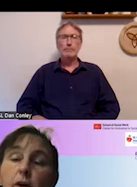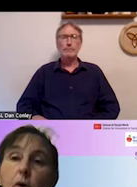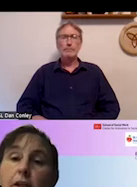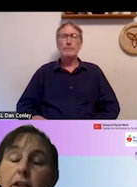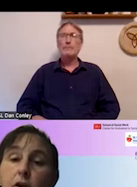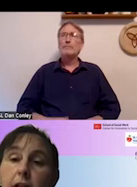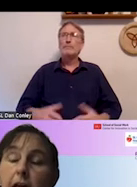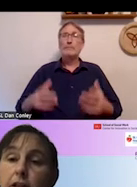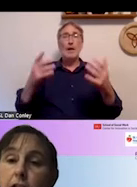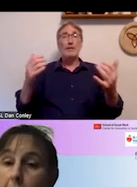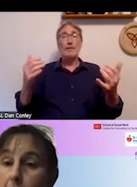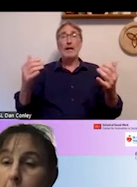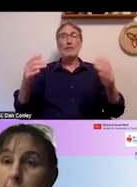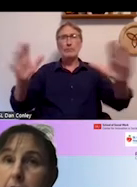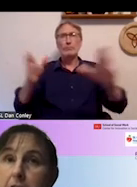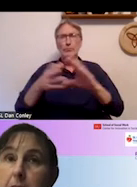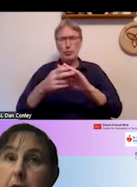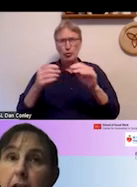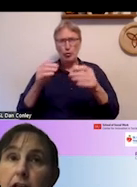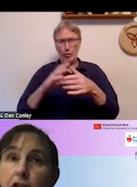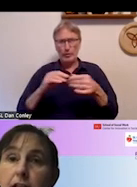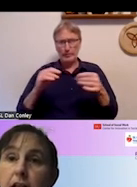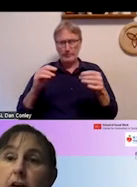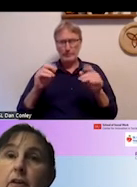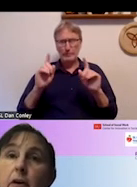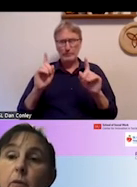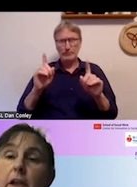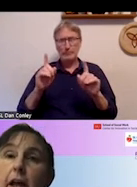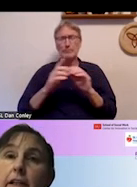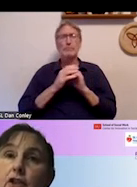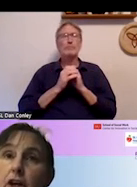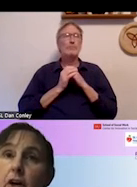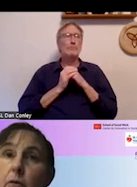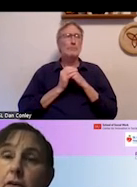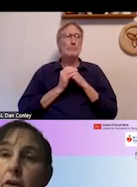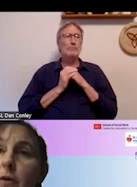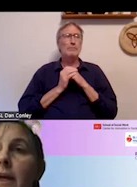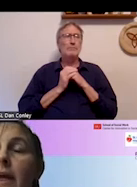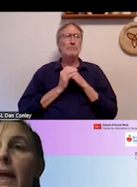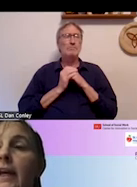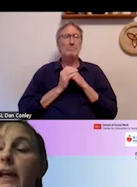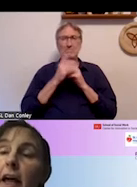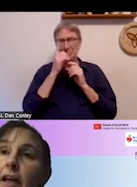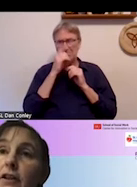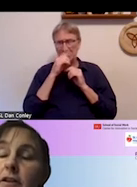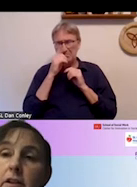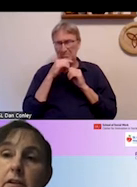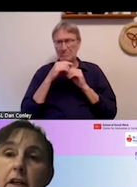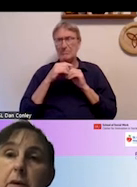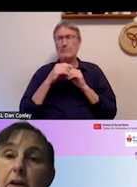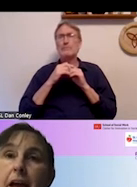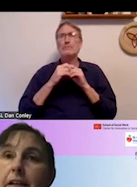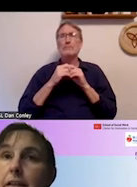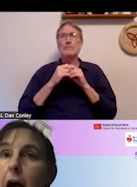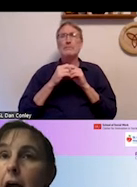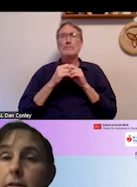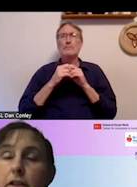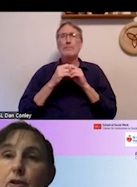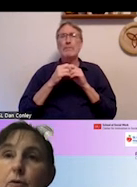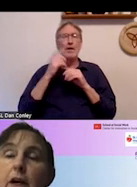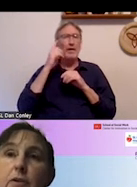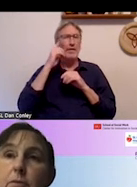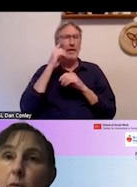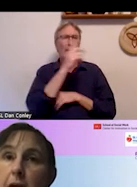So we're going to look at a couple of simulations here that we'd like to share with you. And I'd like you to think about that